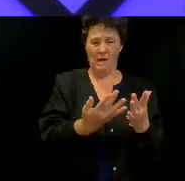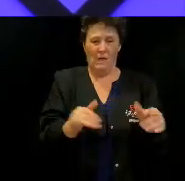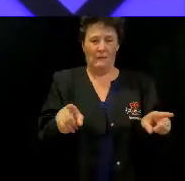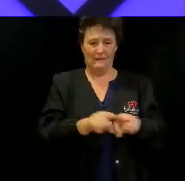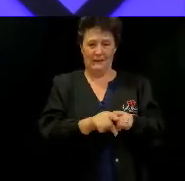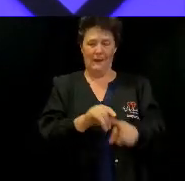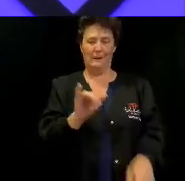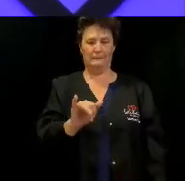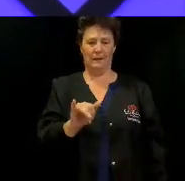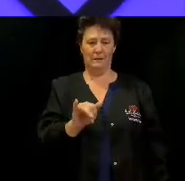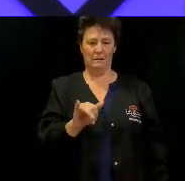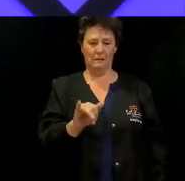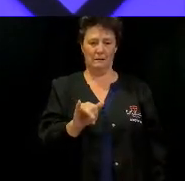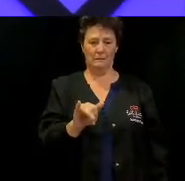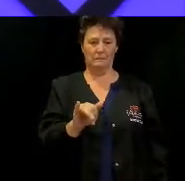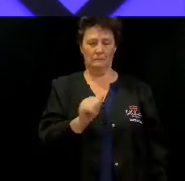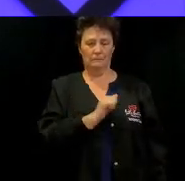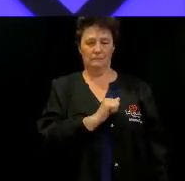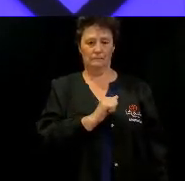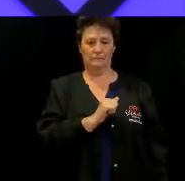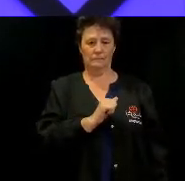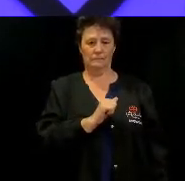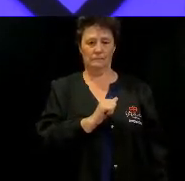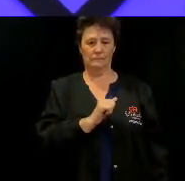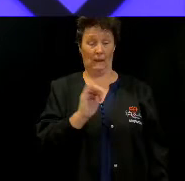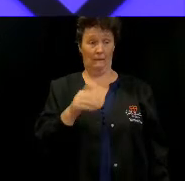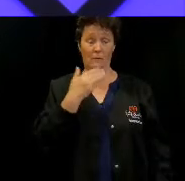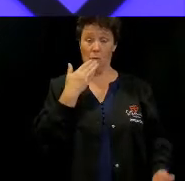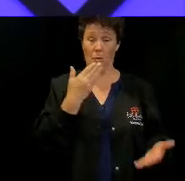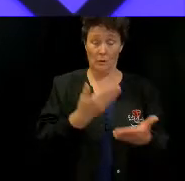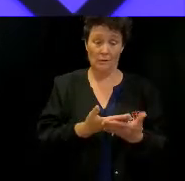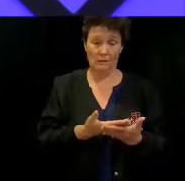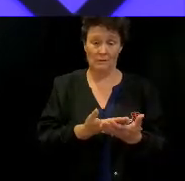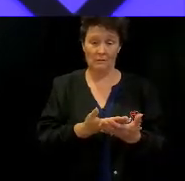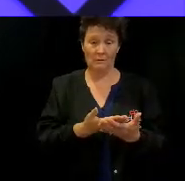Right? That is a good one.